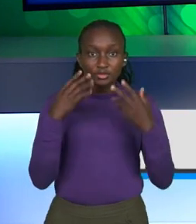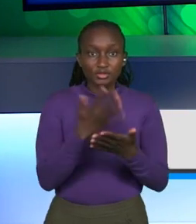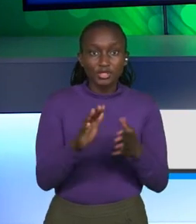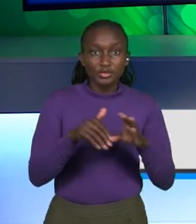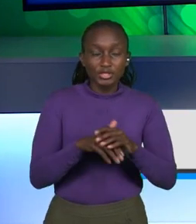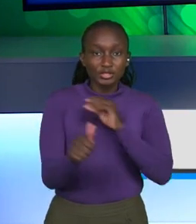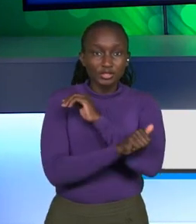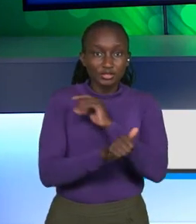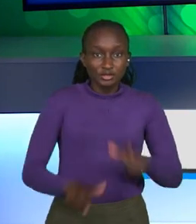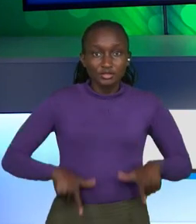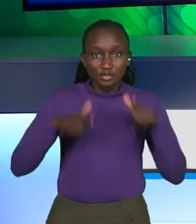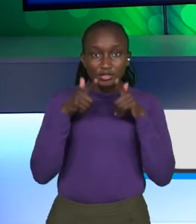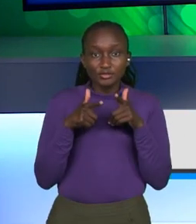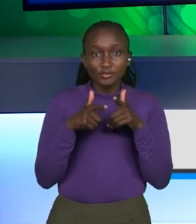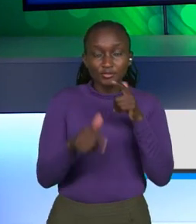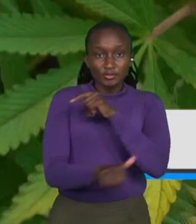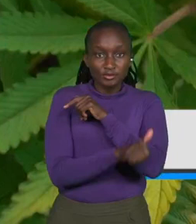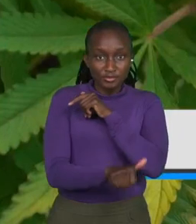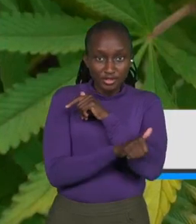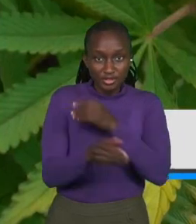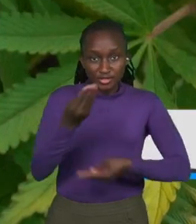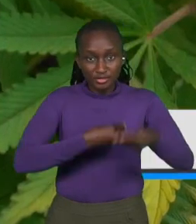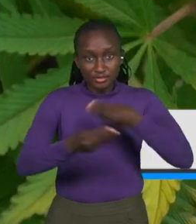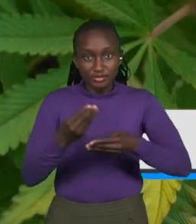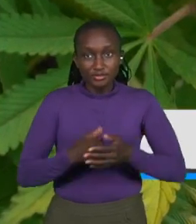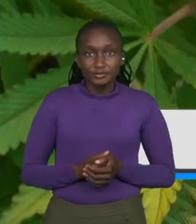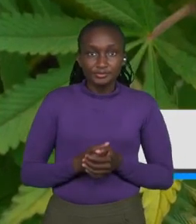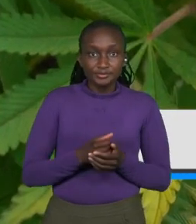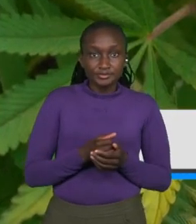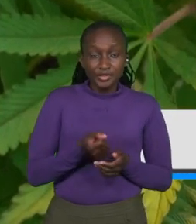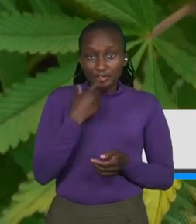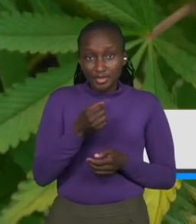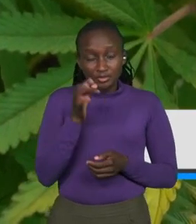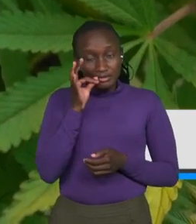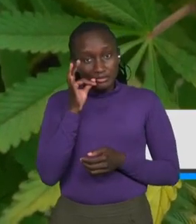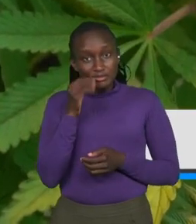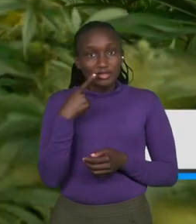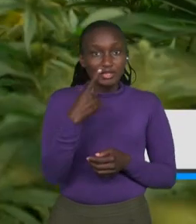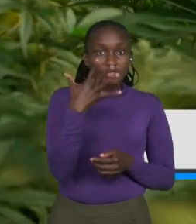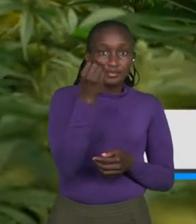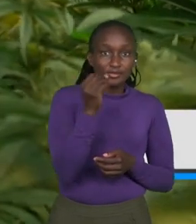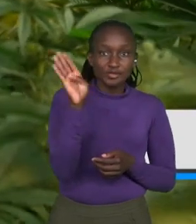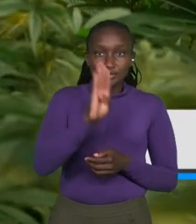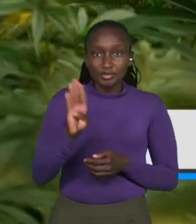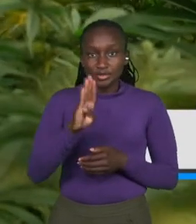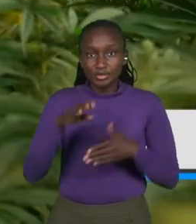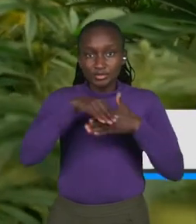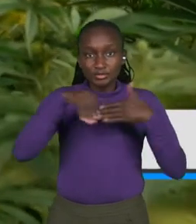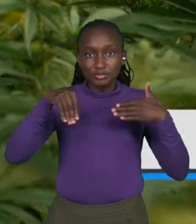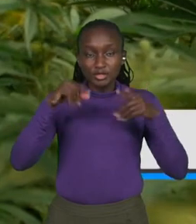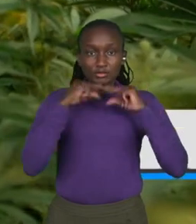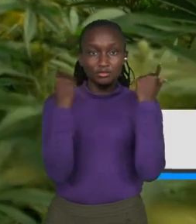dangerous life of drug smuggling. Medical marijuana, a $150 billion global